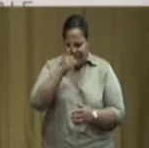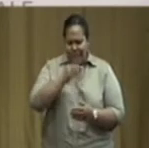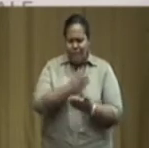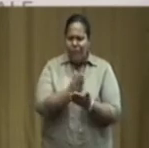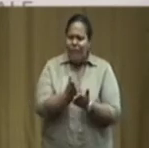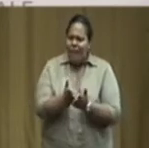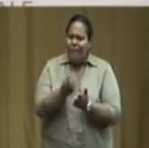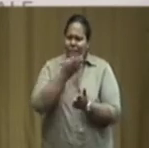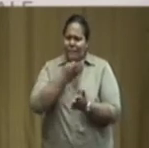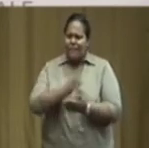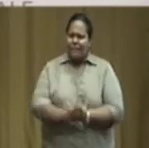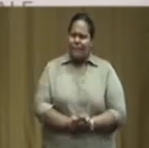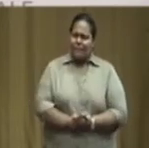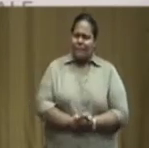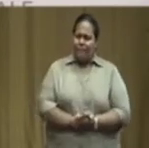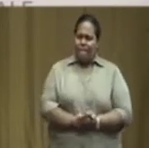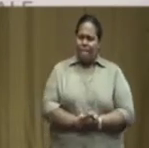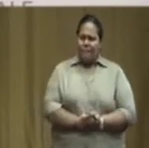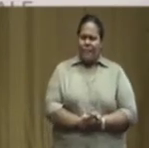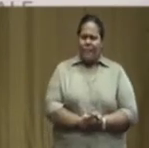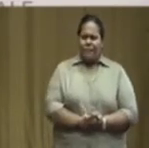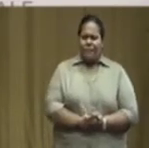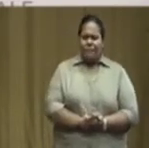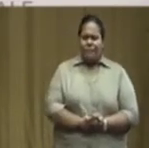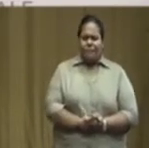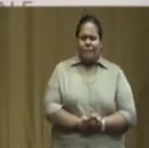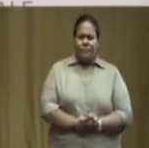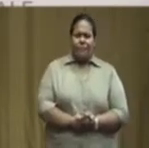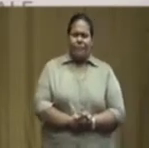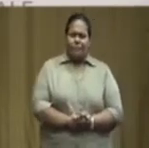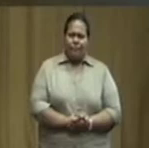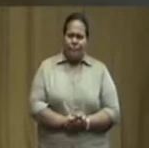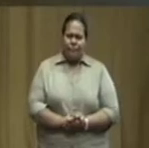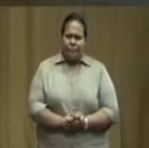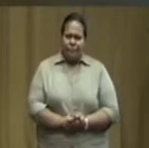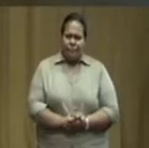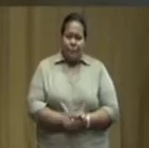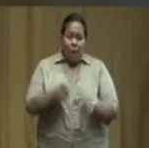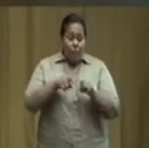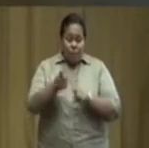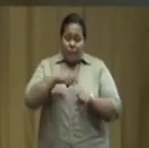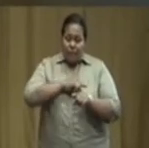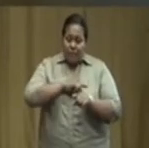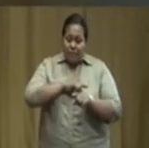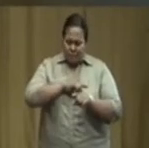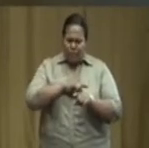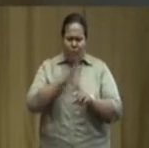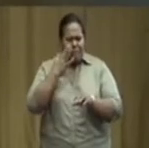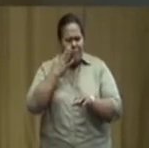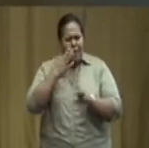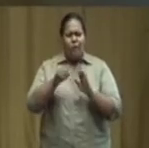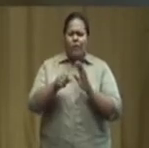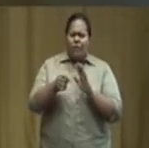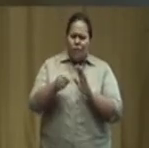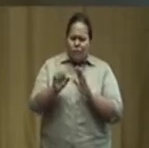Now, most of us are already familiar with using open access material in our day-to-day lives, even if